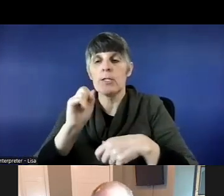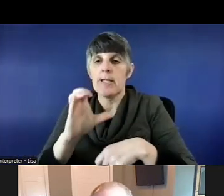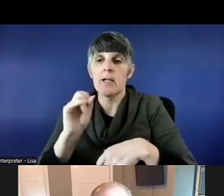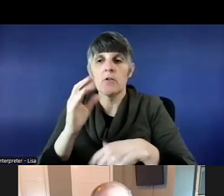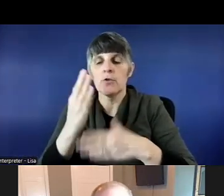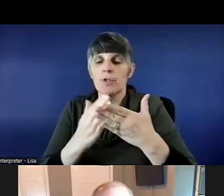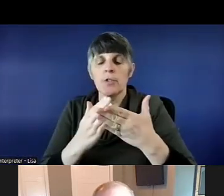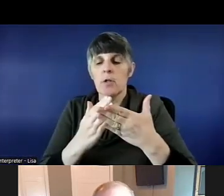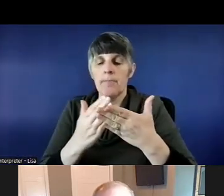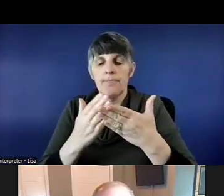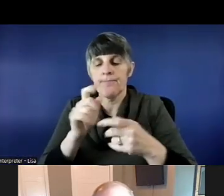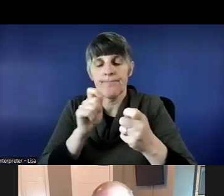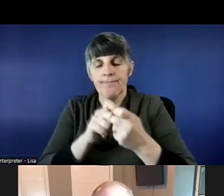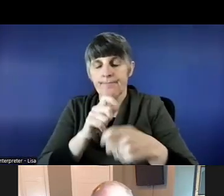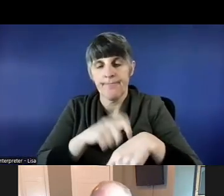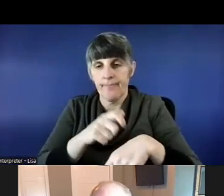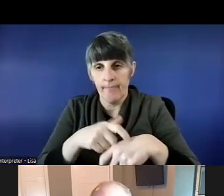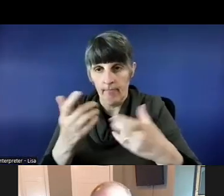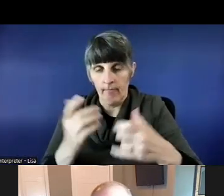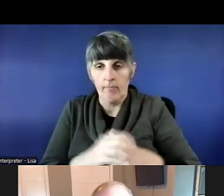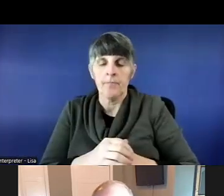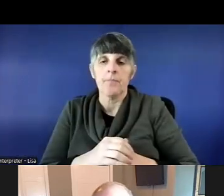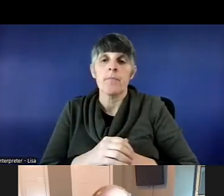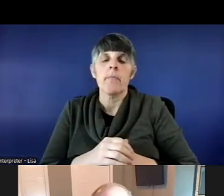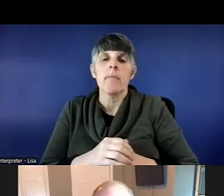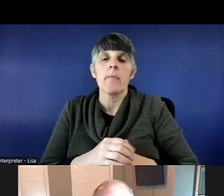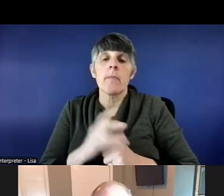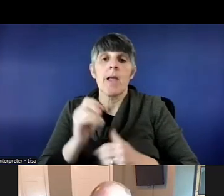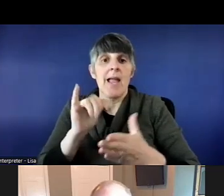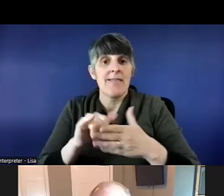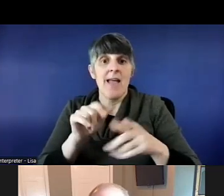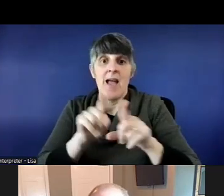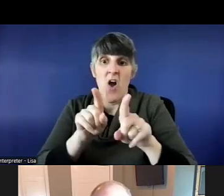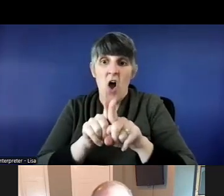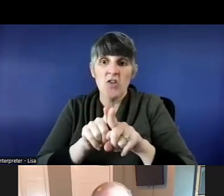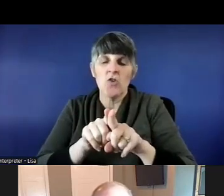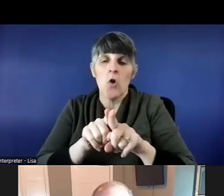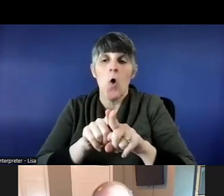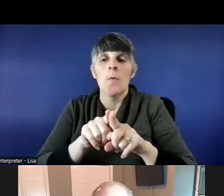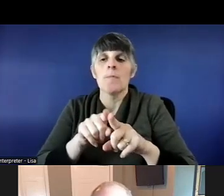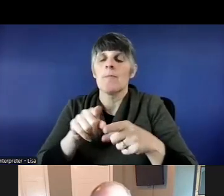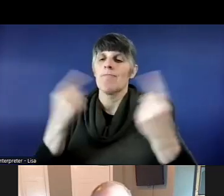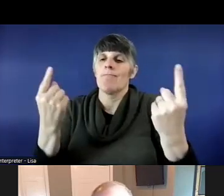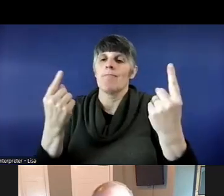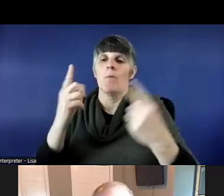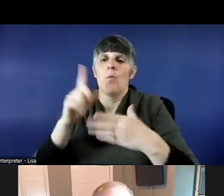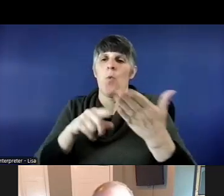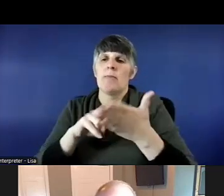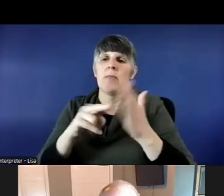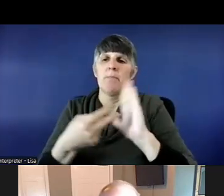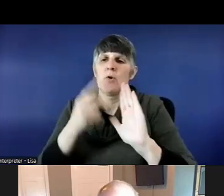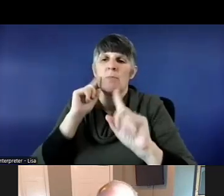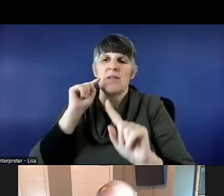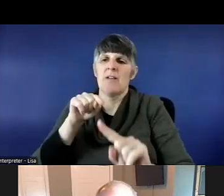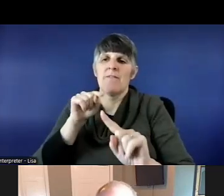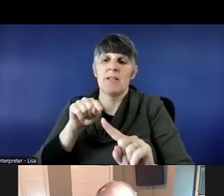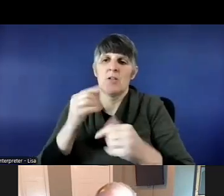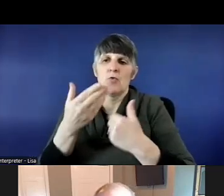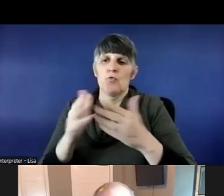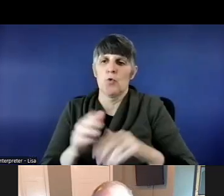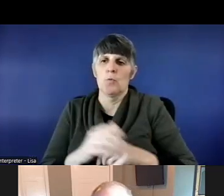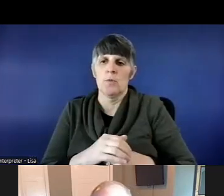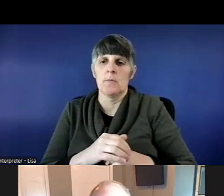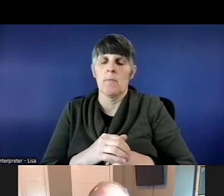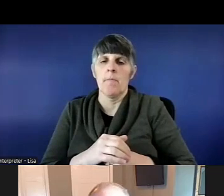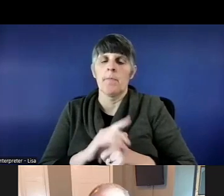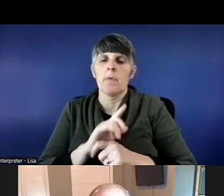some pre-specified period of time. And that also is sort of counter to what the purpose of these are,